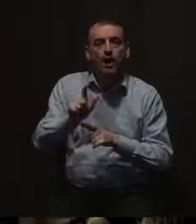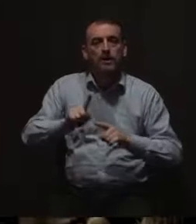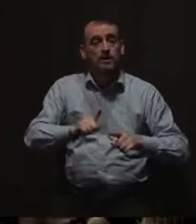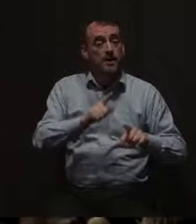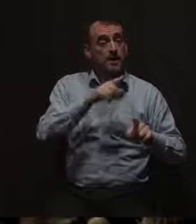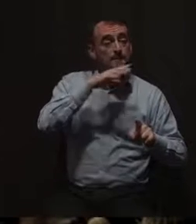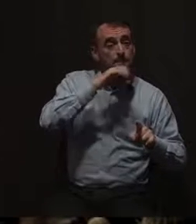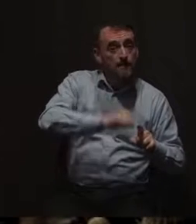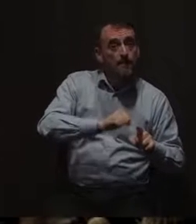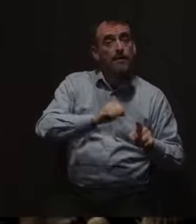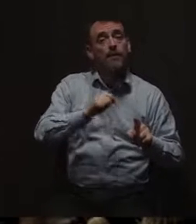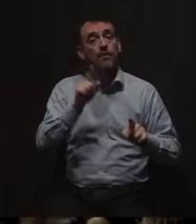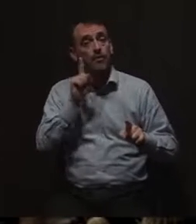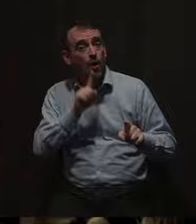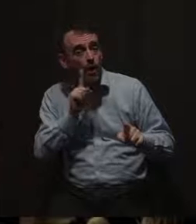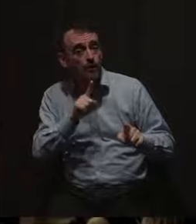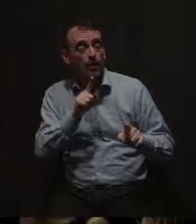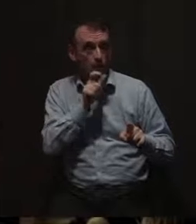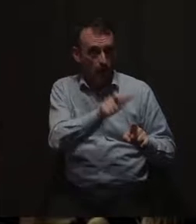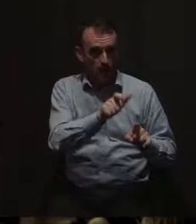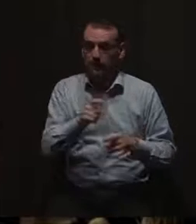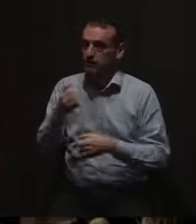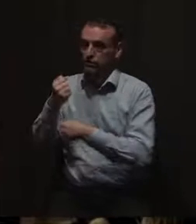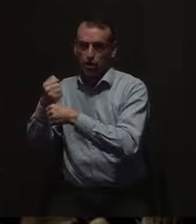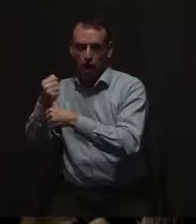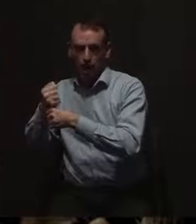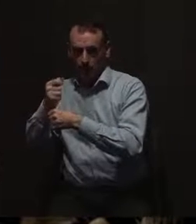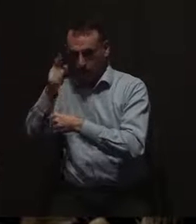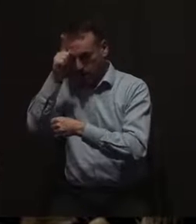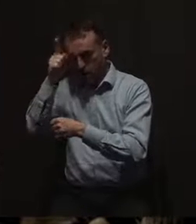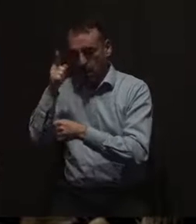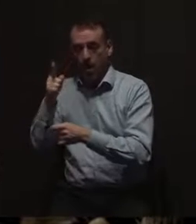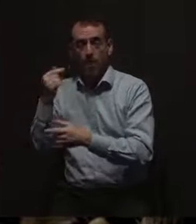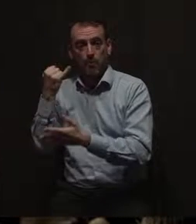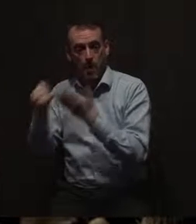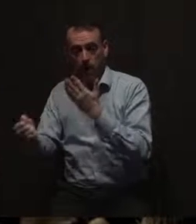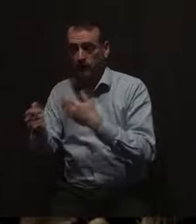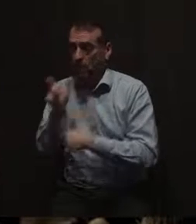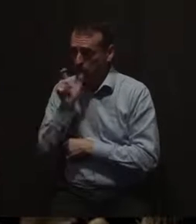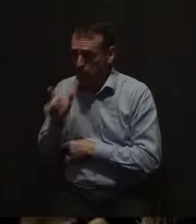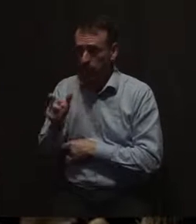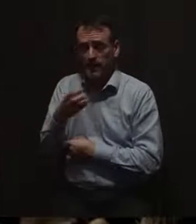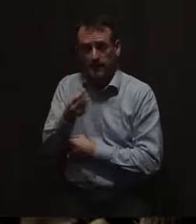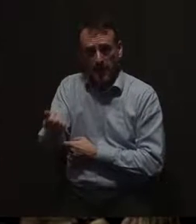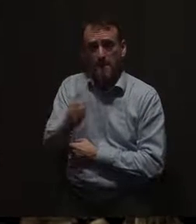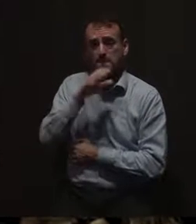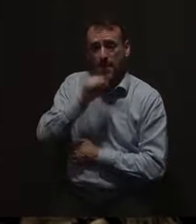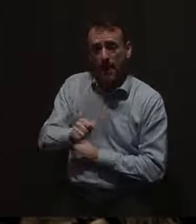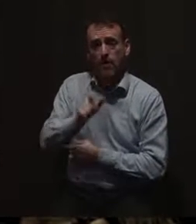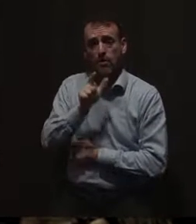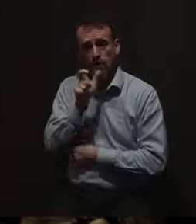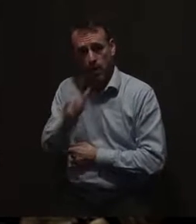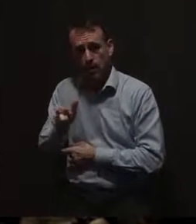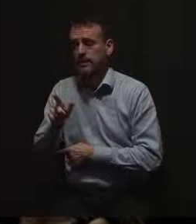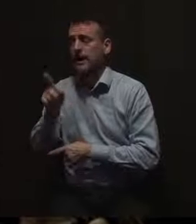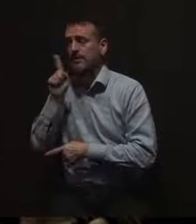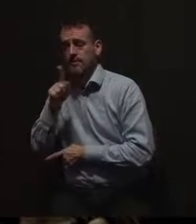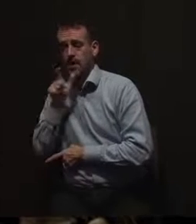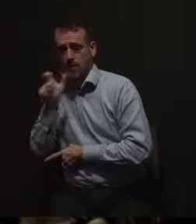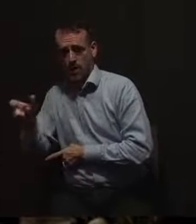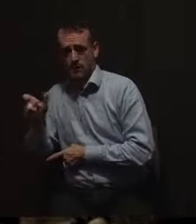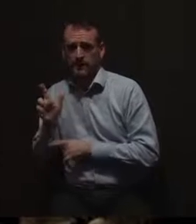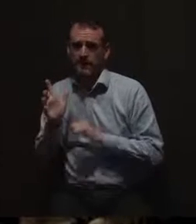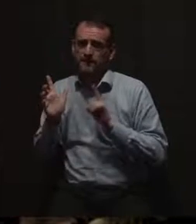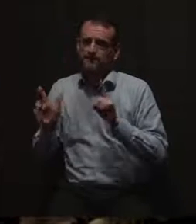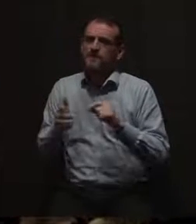fault. And the number one best-selling book in Germany at the moment tackles our dysfunctional political